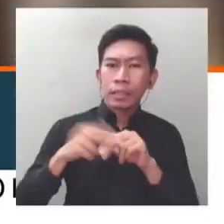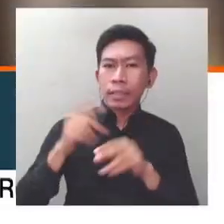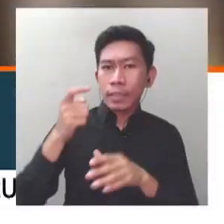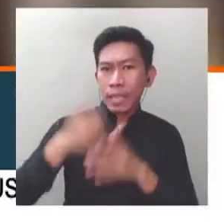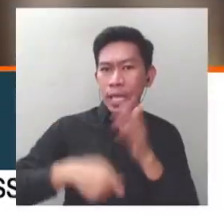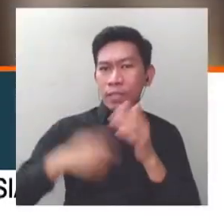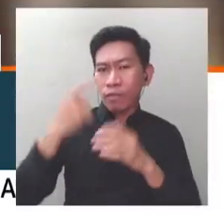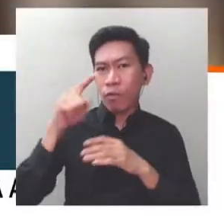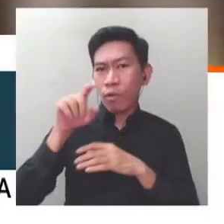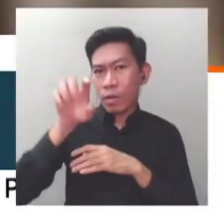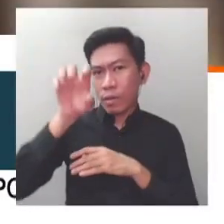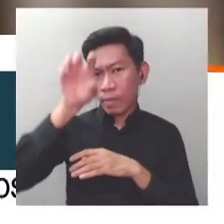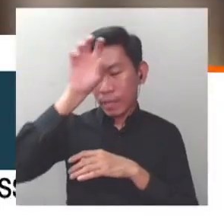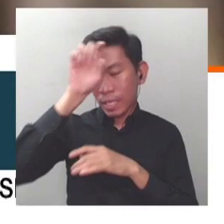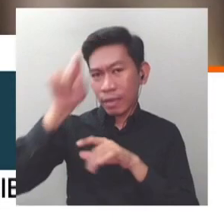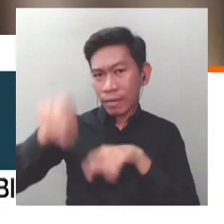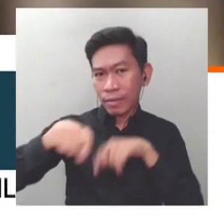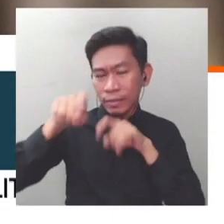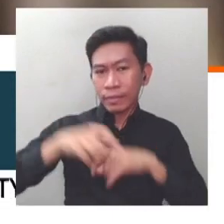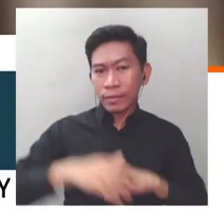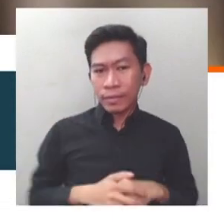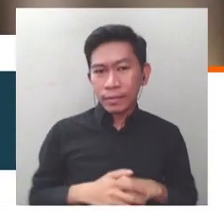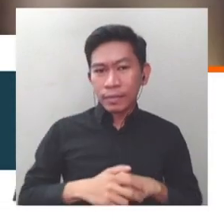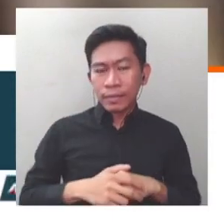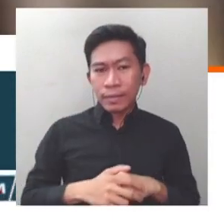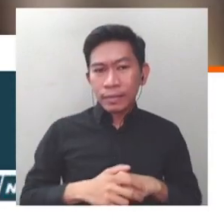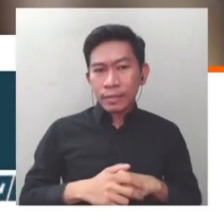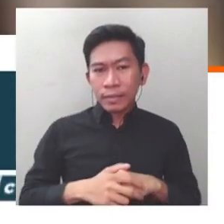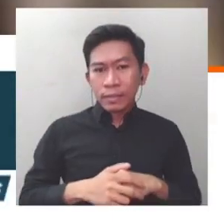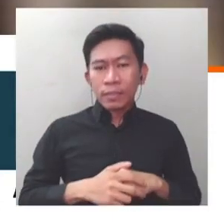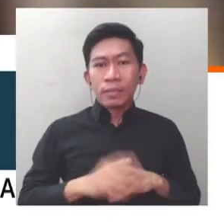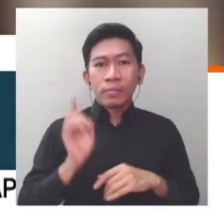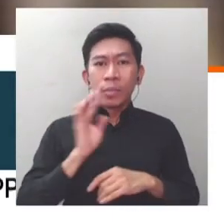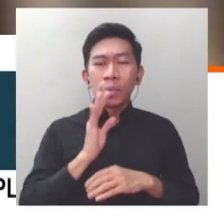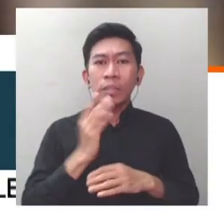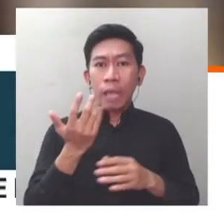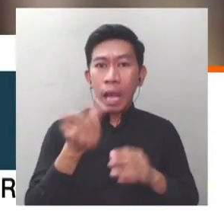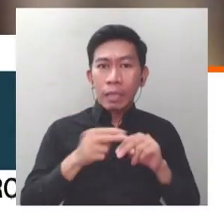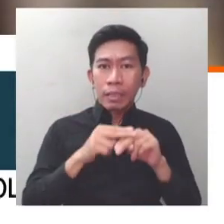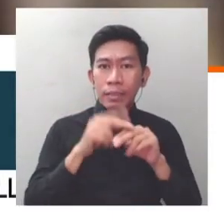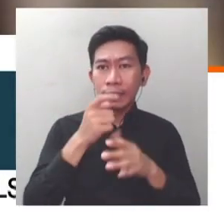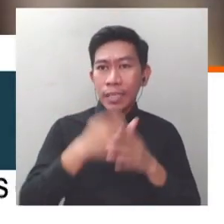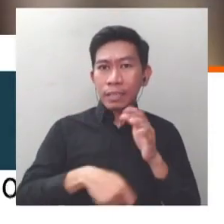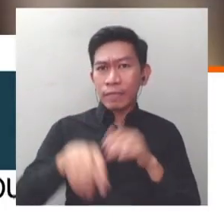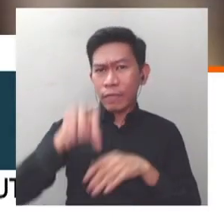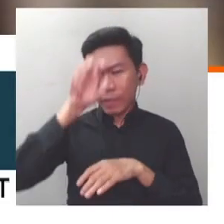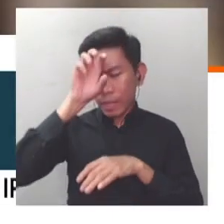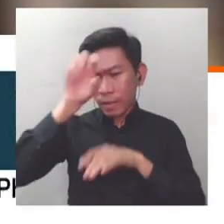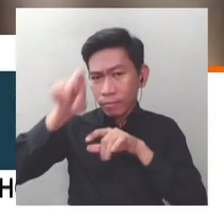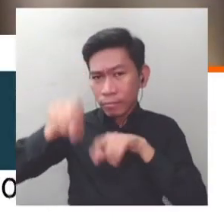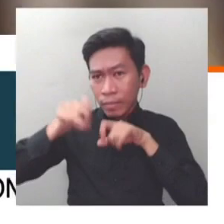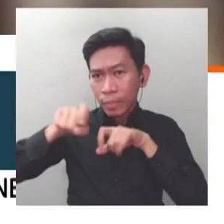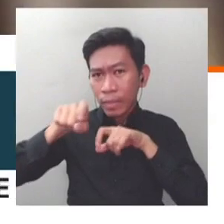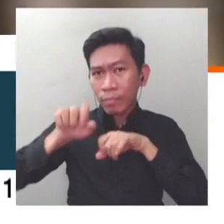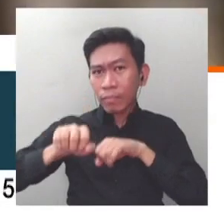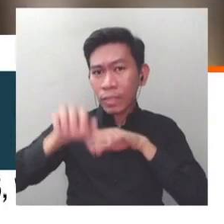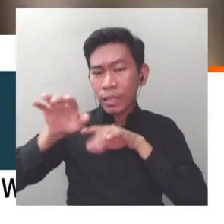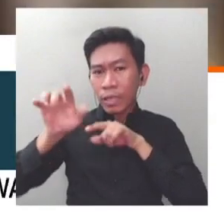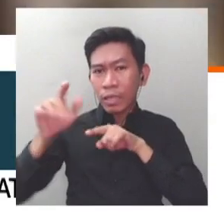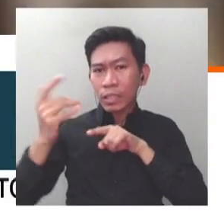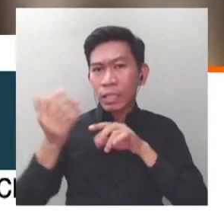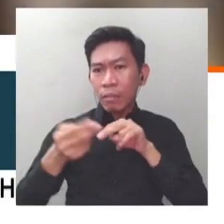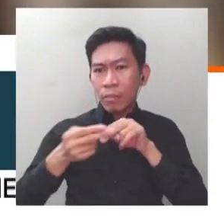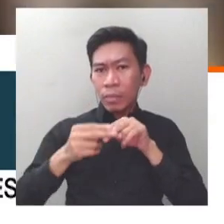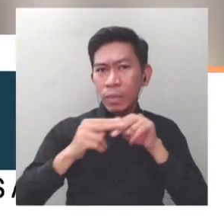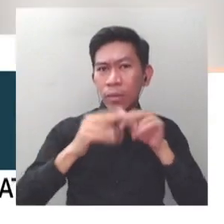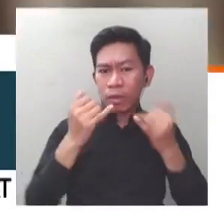Imbes na itaas ang tax sa mining ay ibinababa po from 5% to 3%. So taliwas po ito